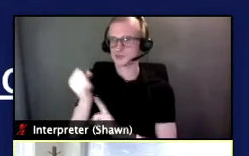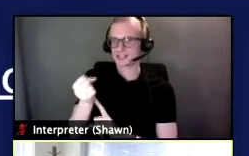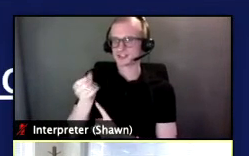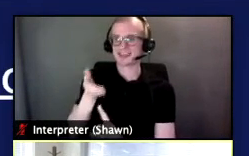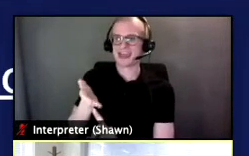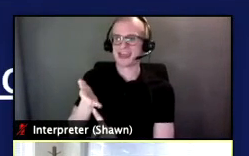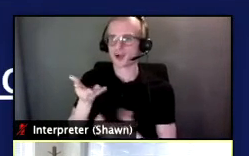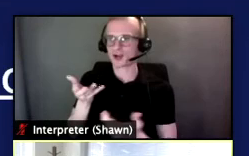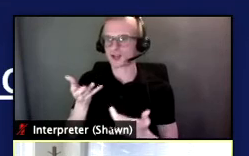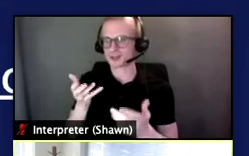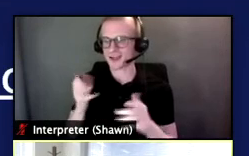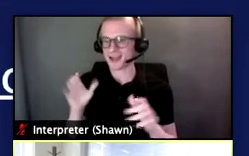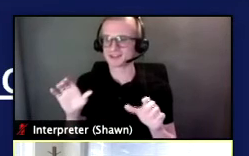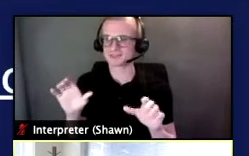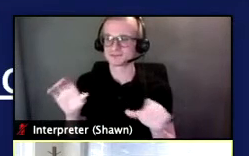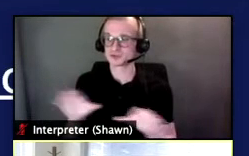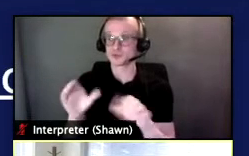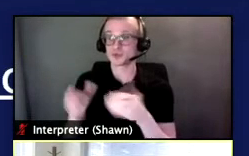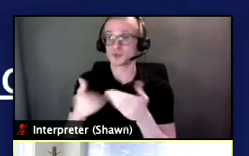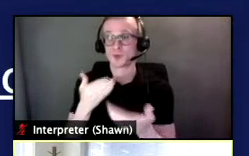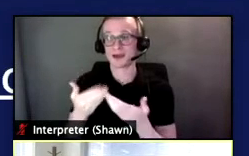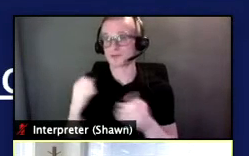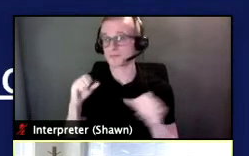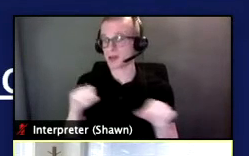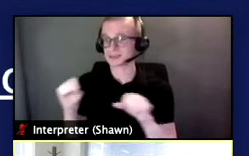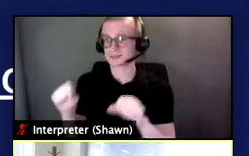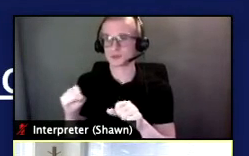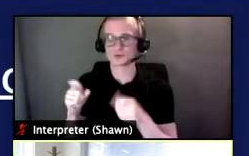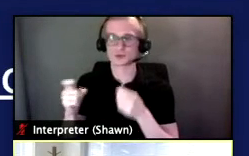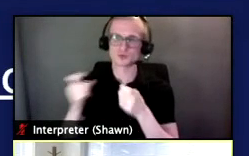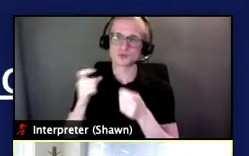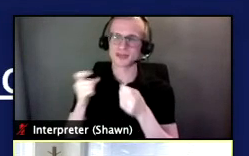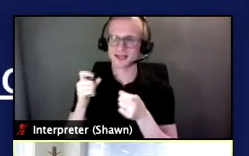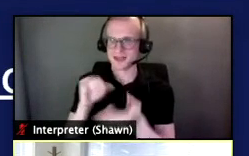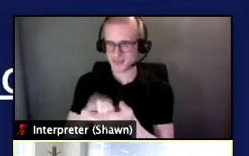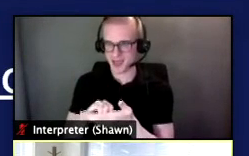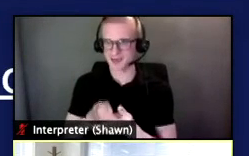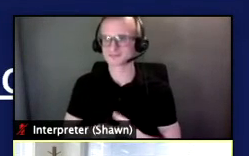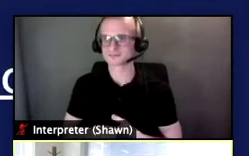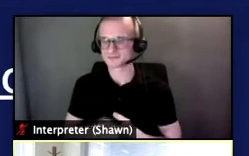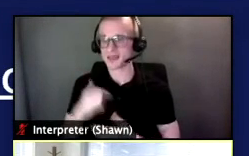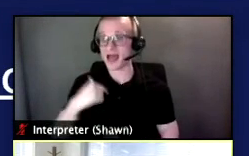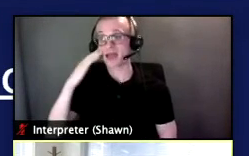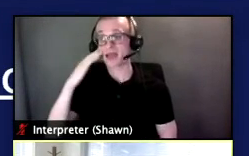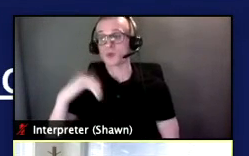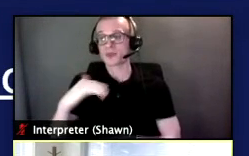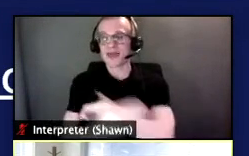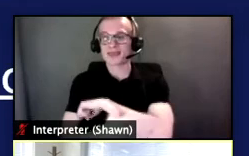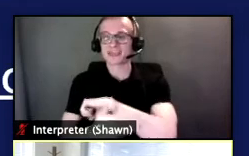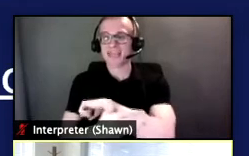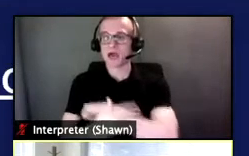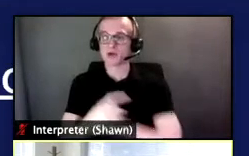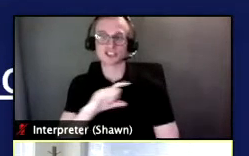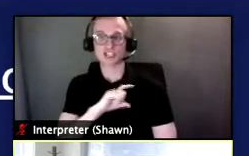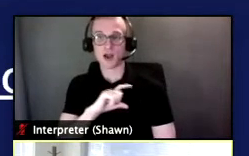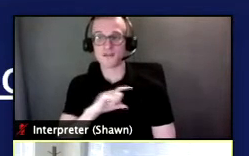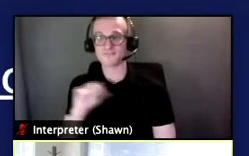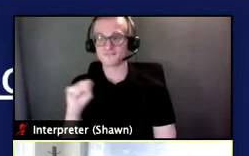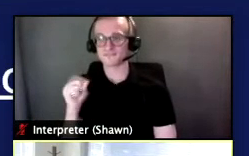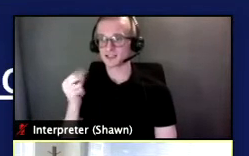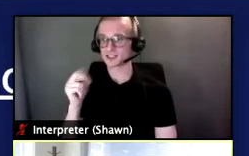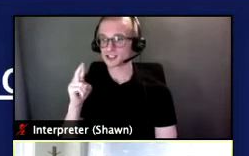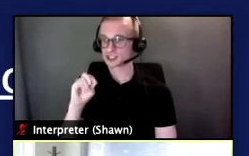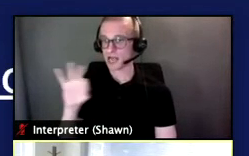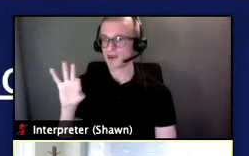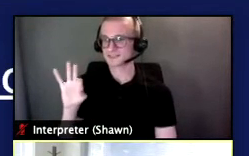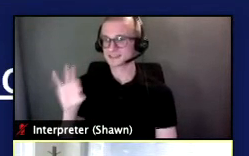to mitigate that. And I know that the county sheriffs have been engaged in those